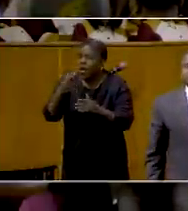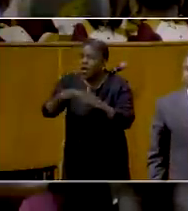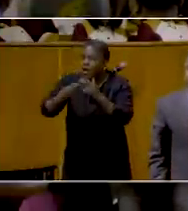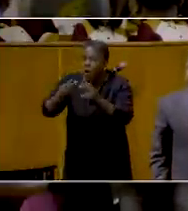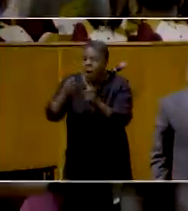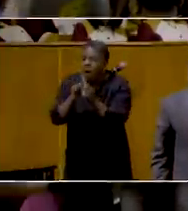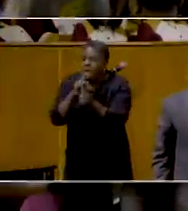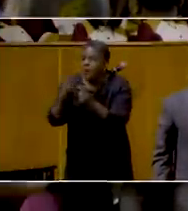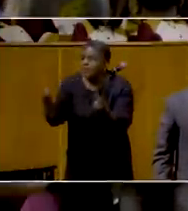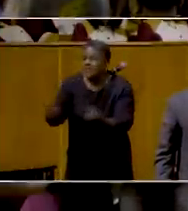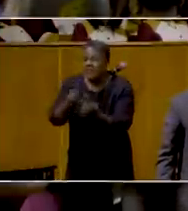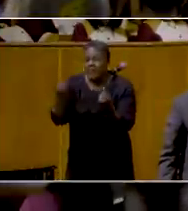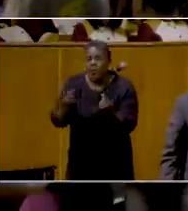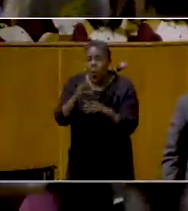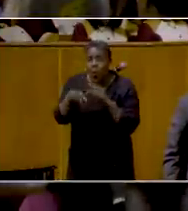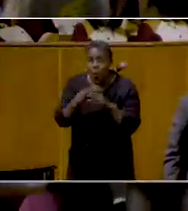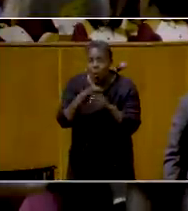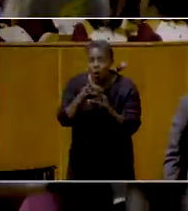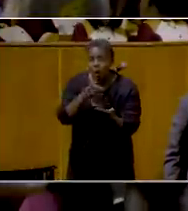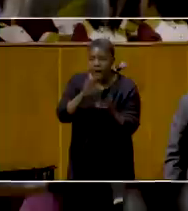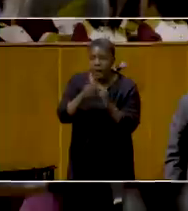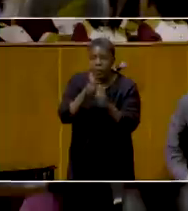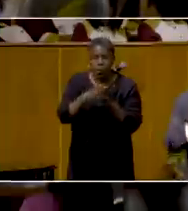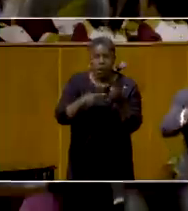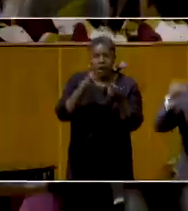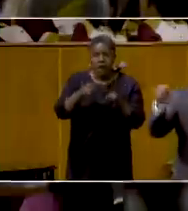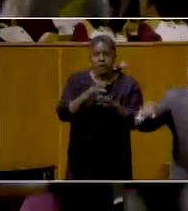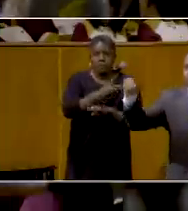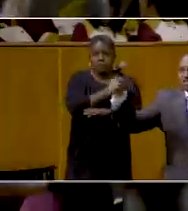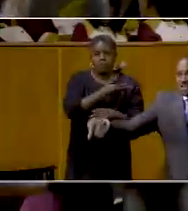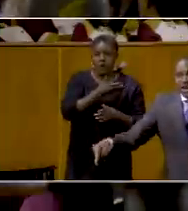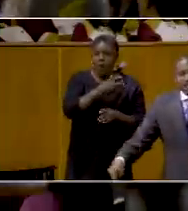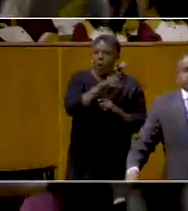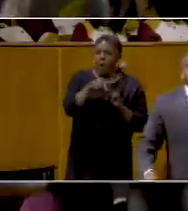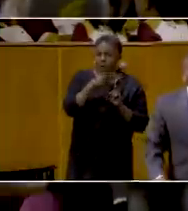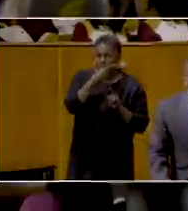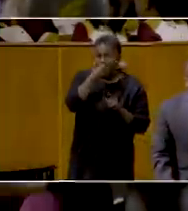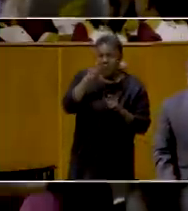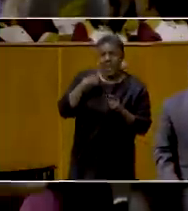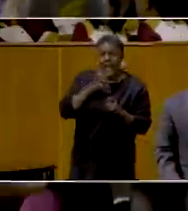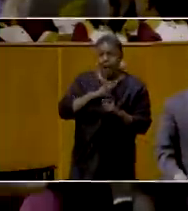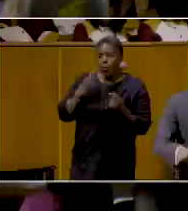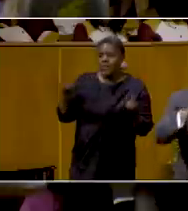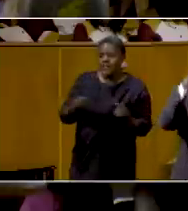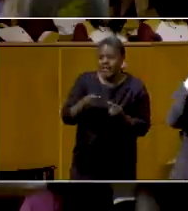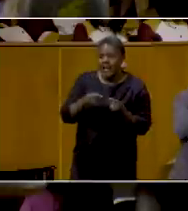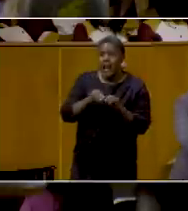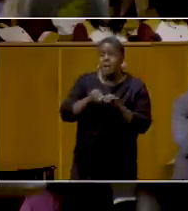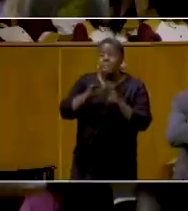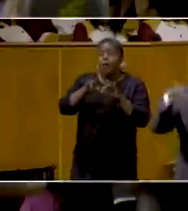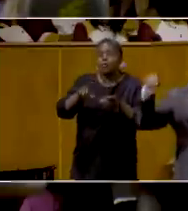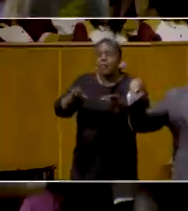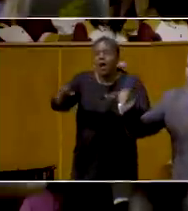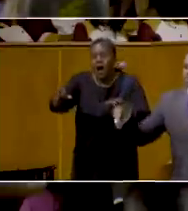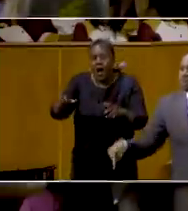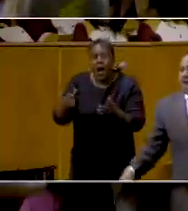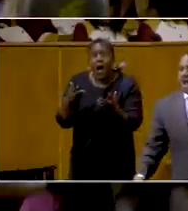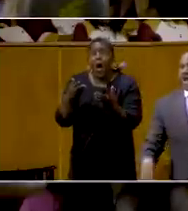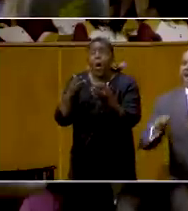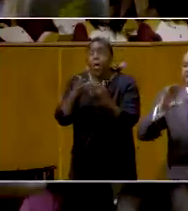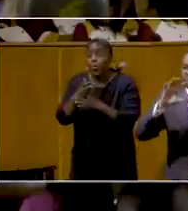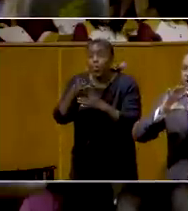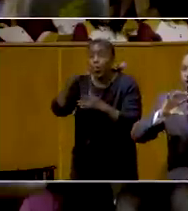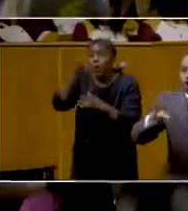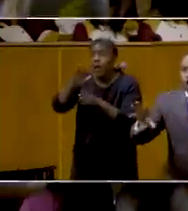more sinful world than the one we were born into, because our sins multiply the destruction of God's